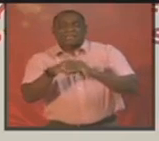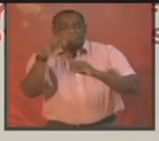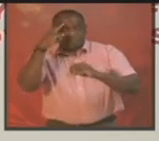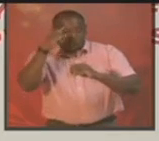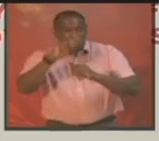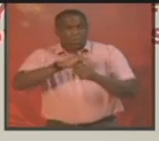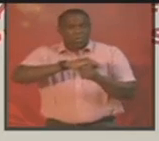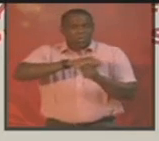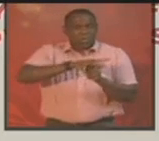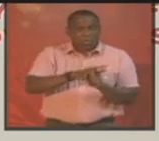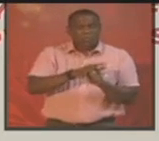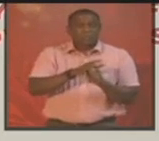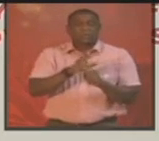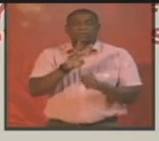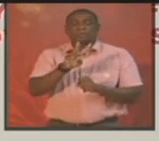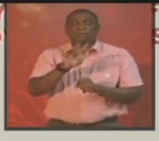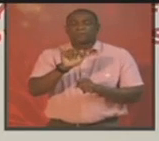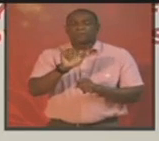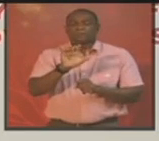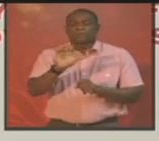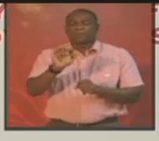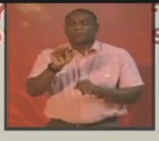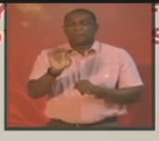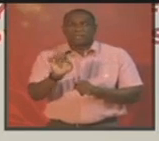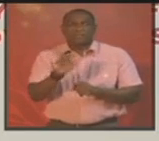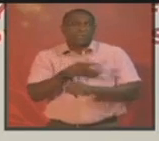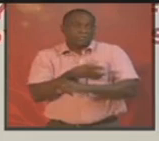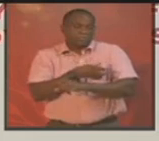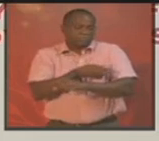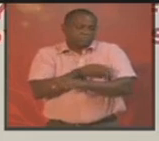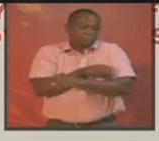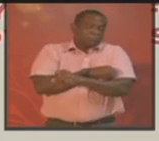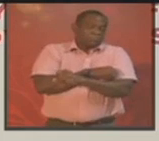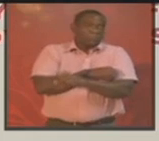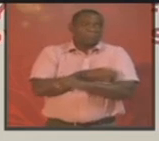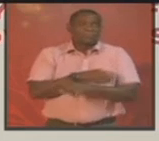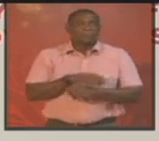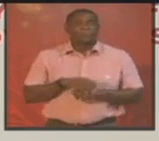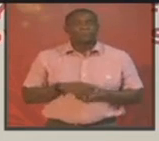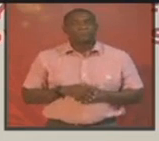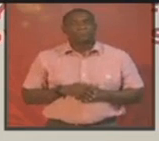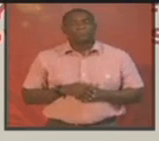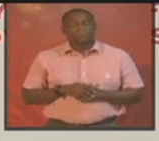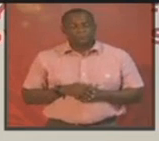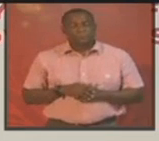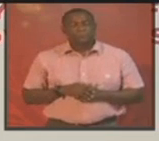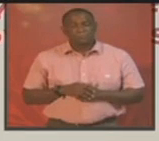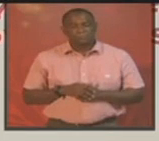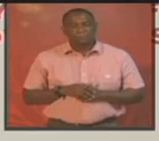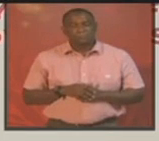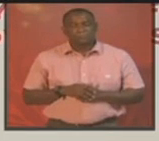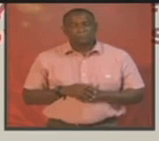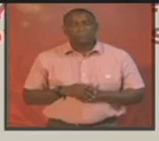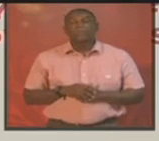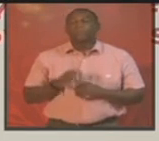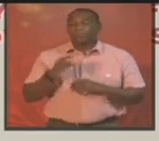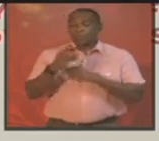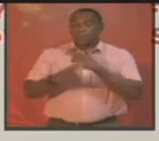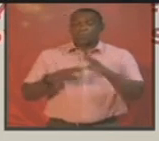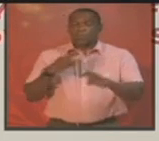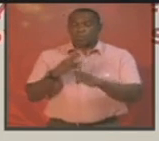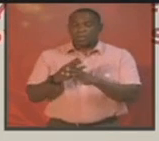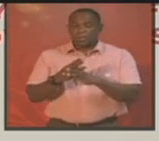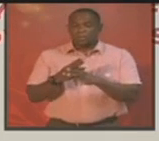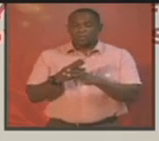particularly for developing countries, which should be held in the context of the World Health Organization Act A